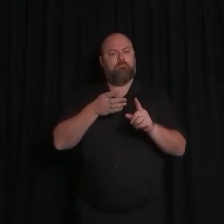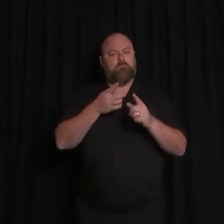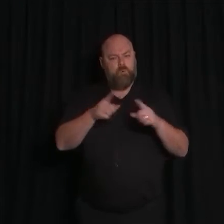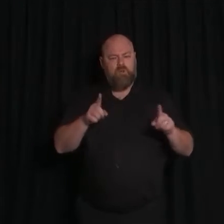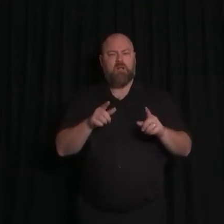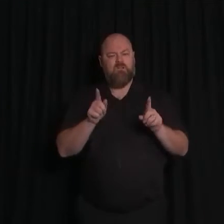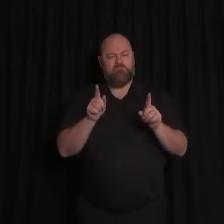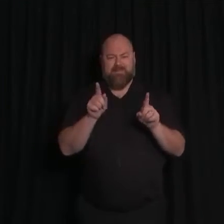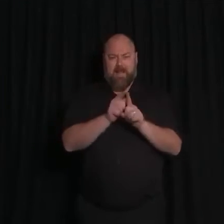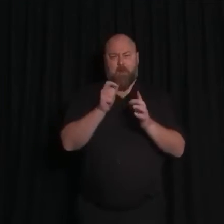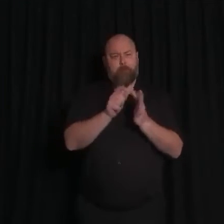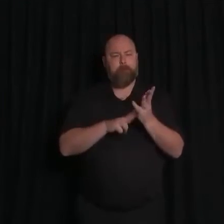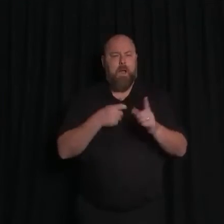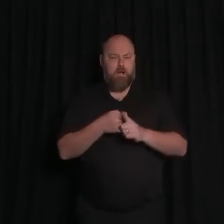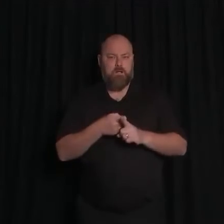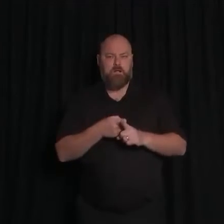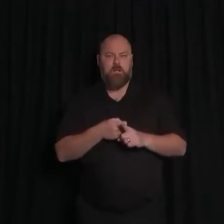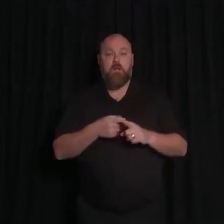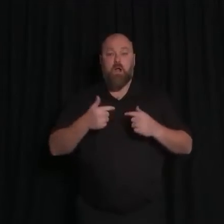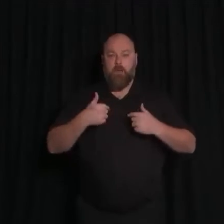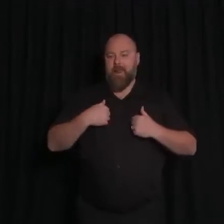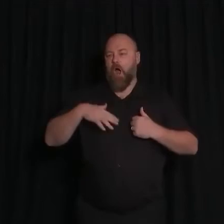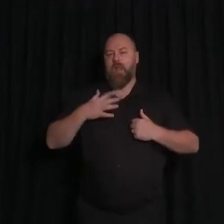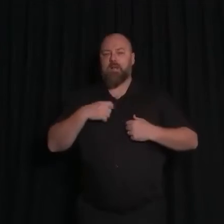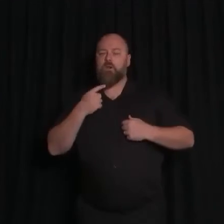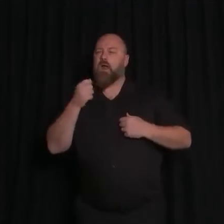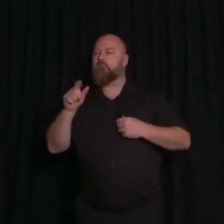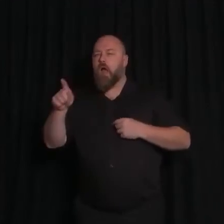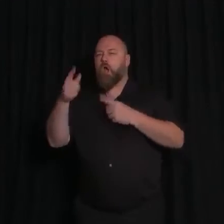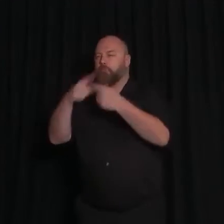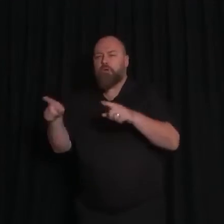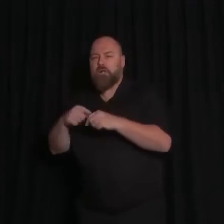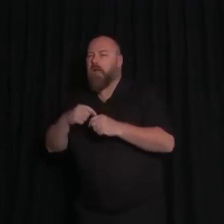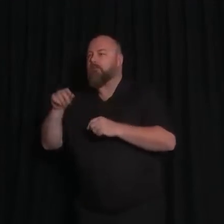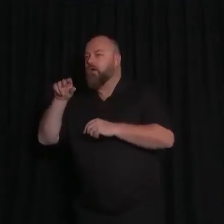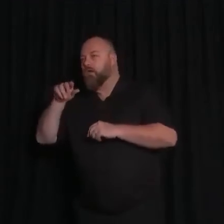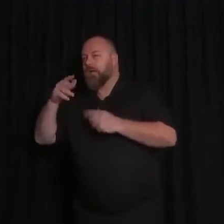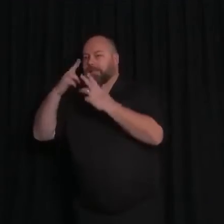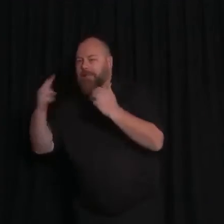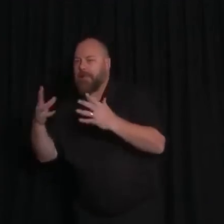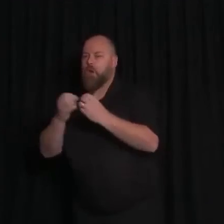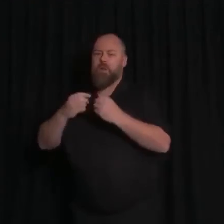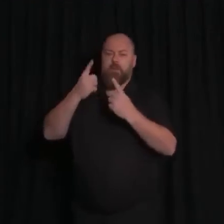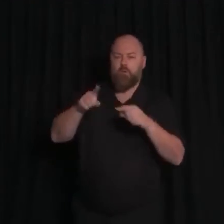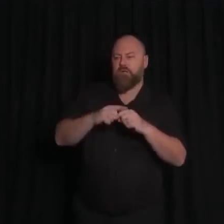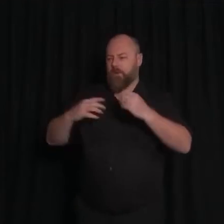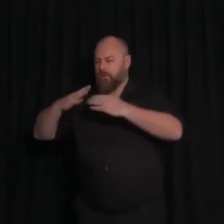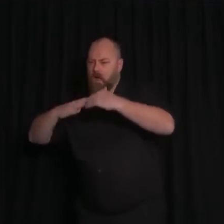music does. I wasn't very interested in layering it all, so it was all like... punch in the face.